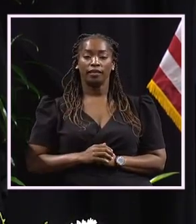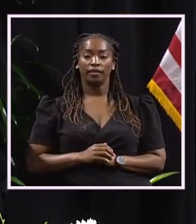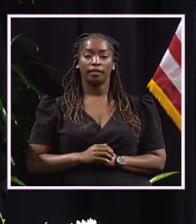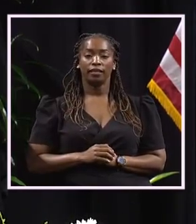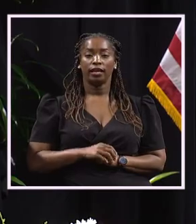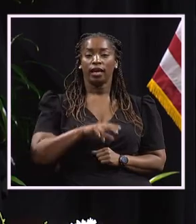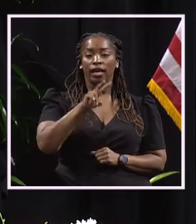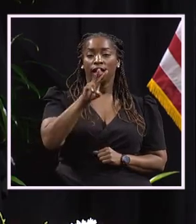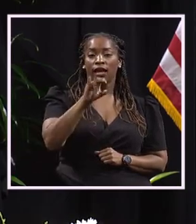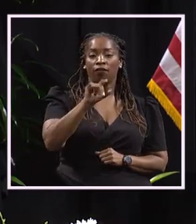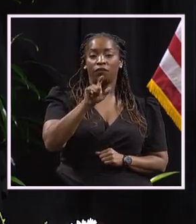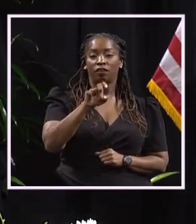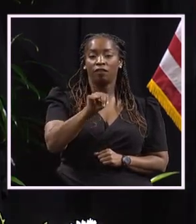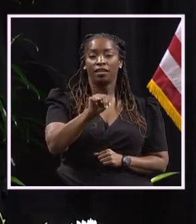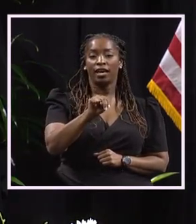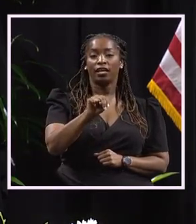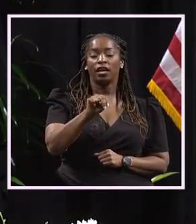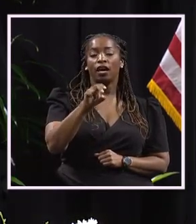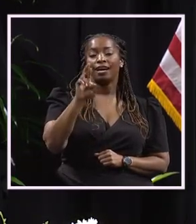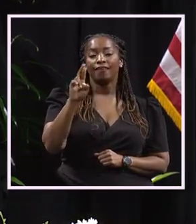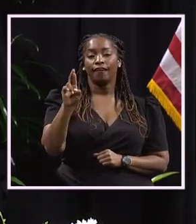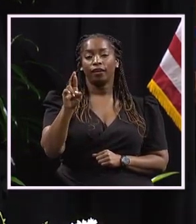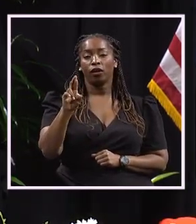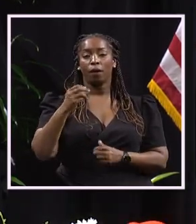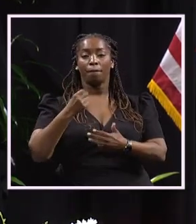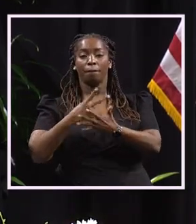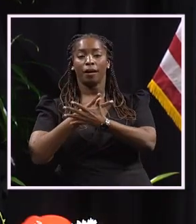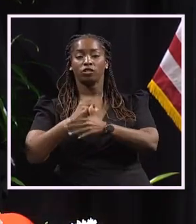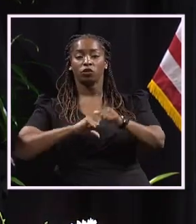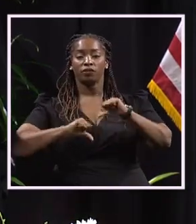Vivian Reyna, Master of Science.